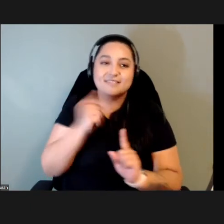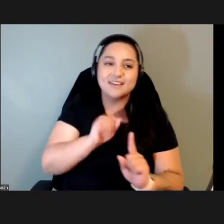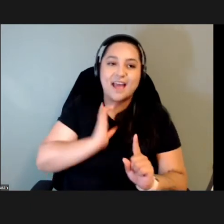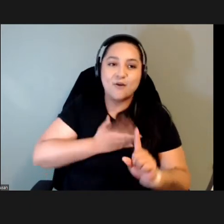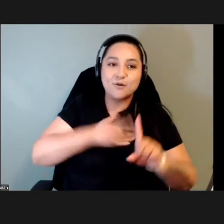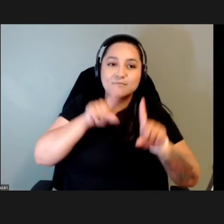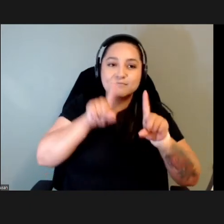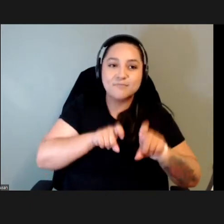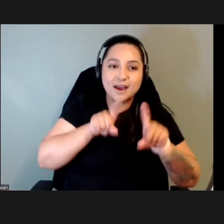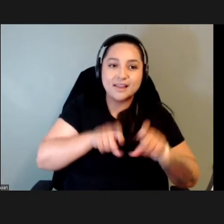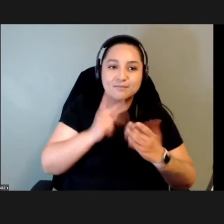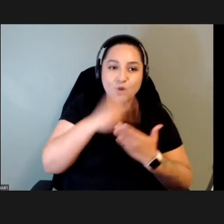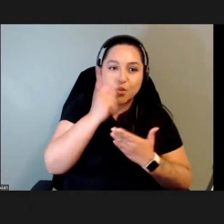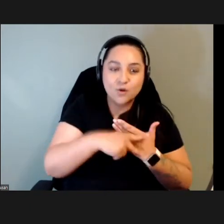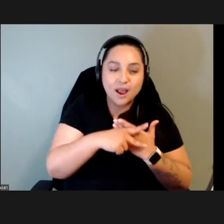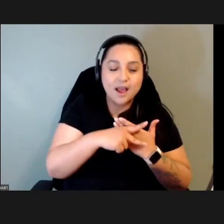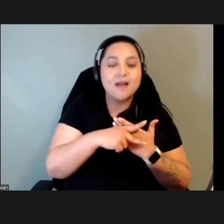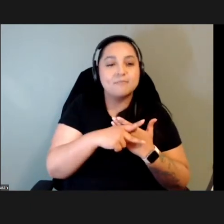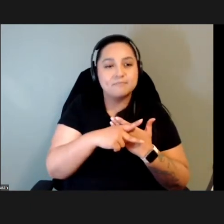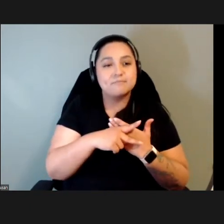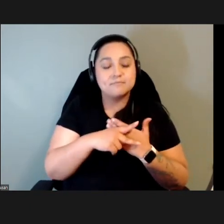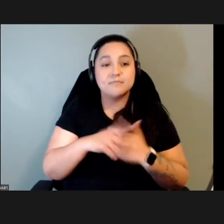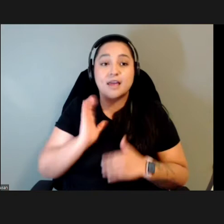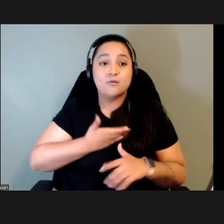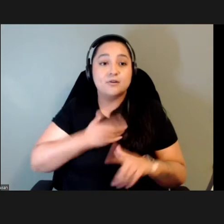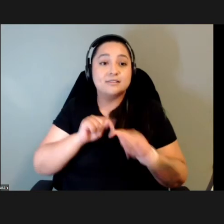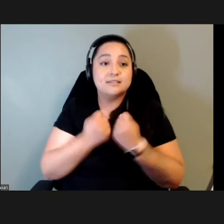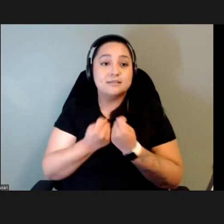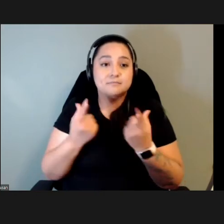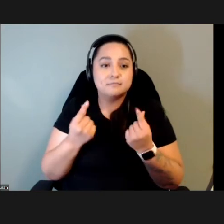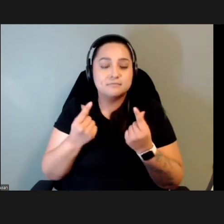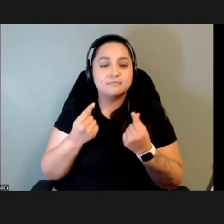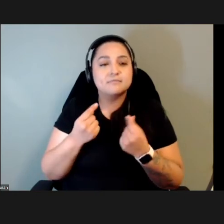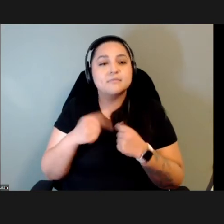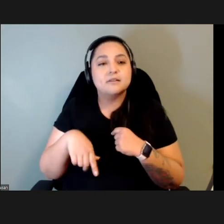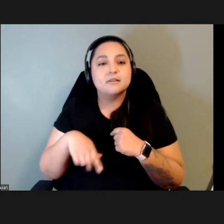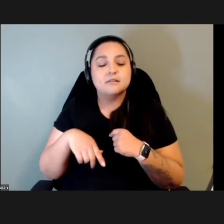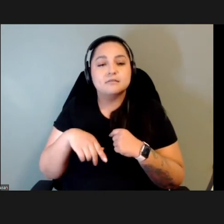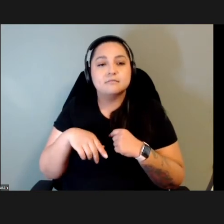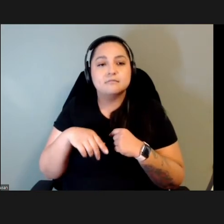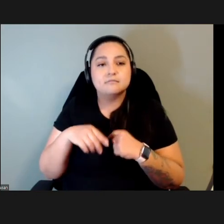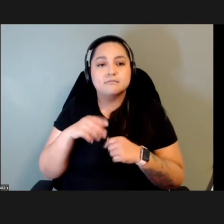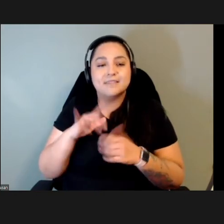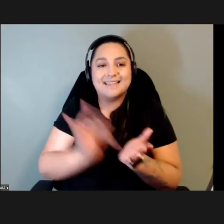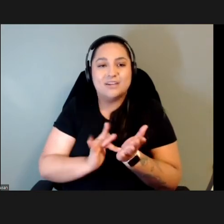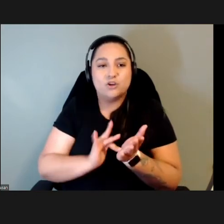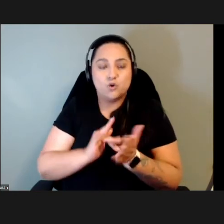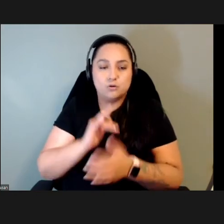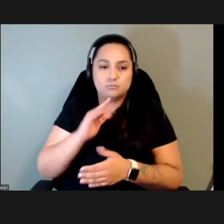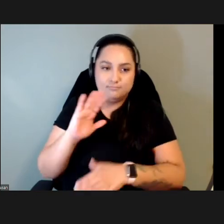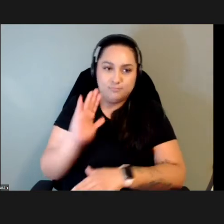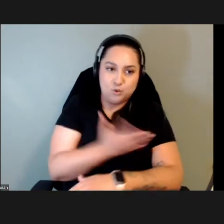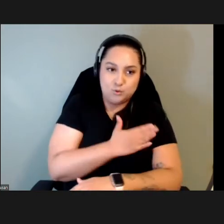team developed a form of clinical music called clinically designed improvisatory music.